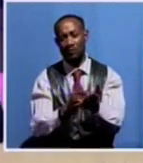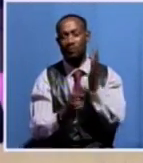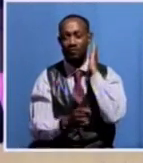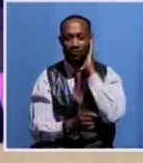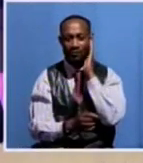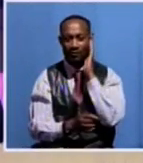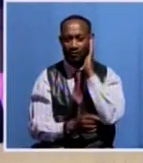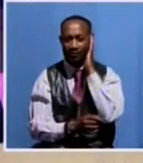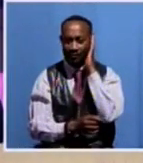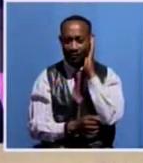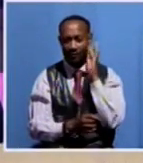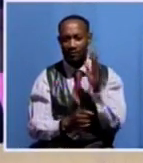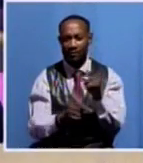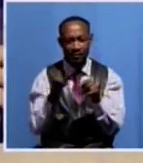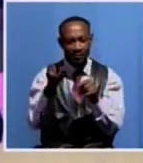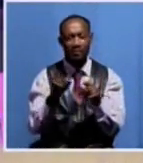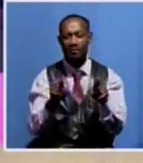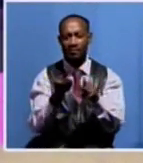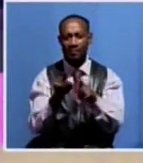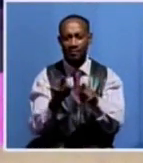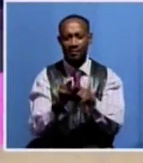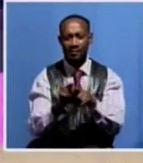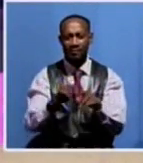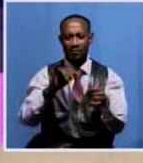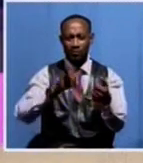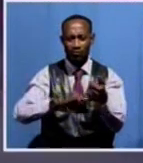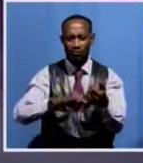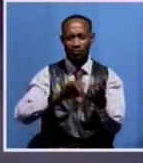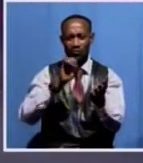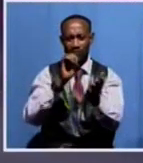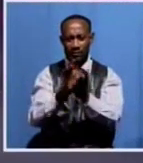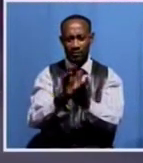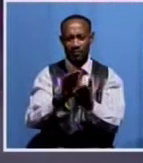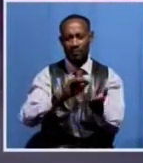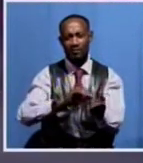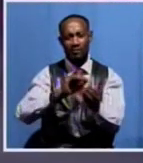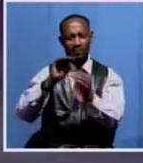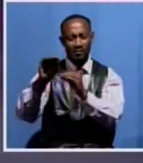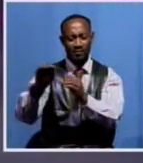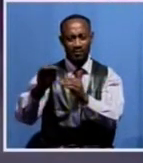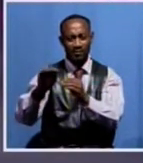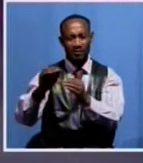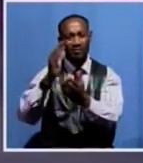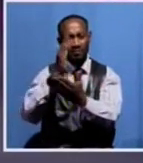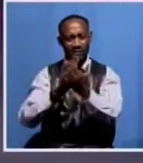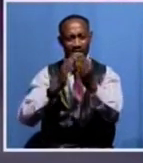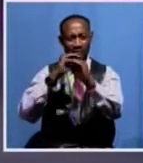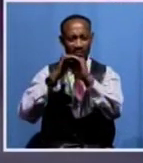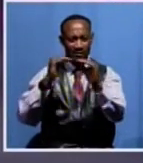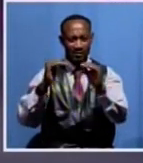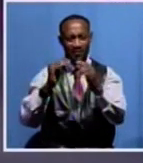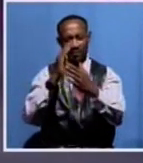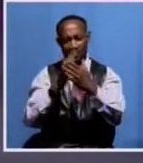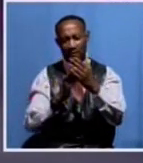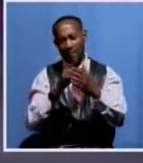to social cash transfer? Social cash transfer. You want to take it electronic? Well, to some extent, some of it